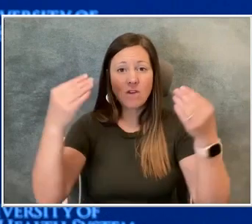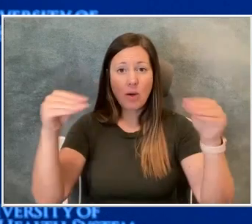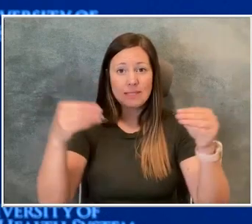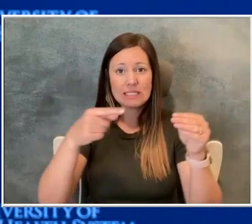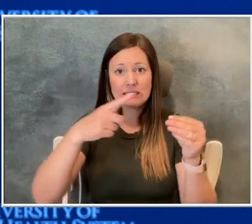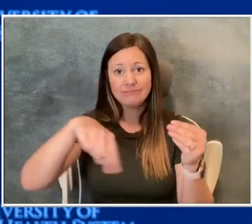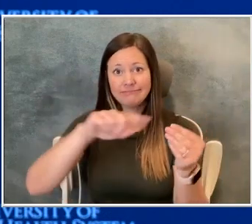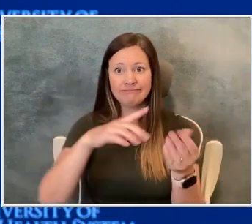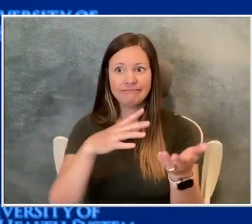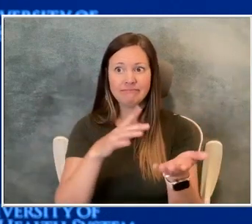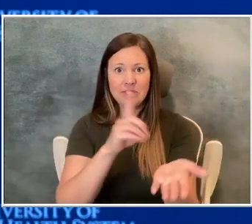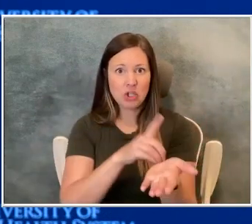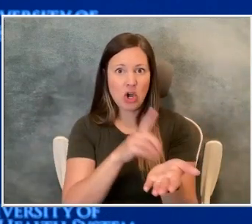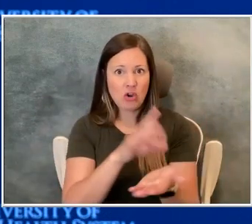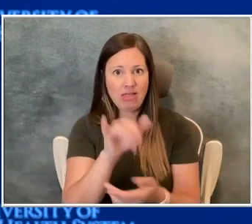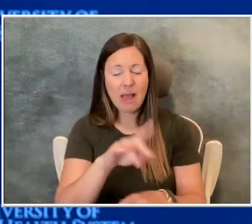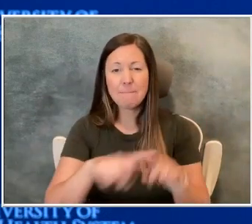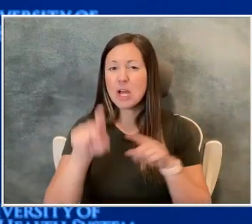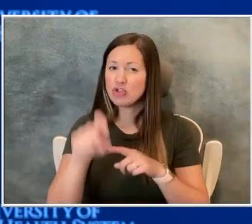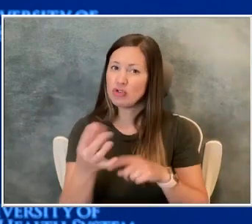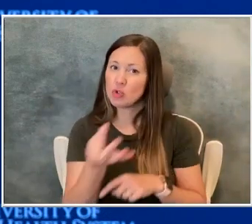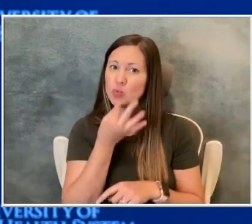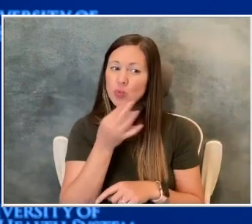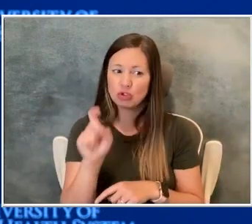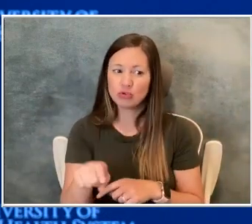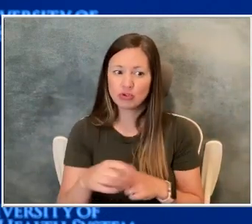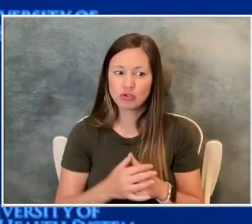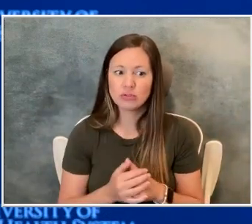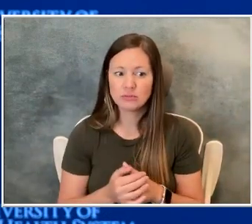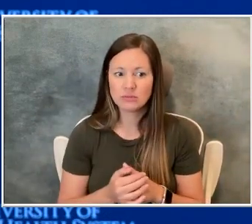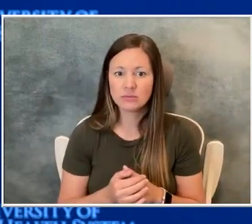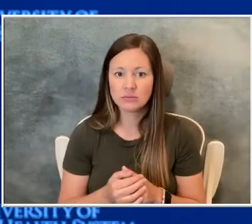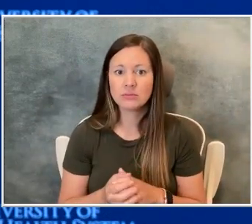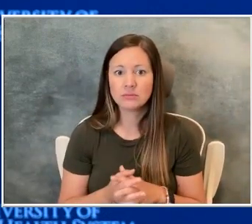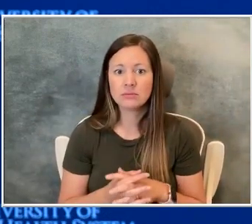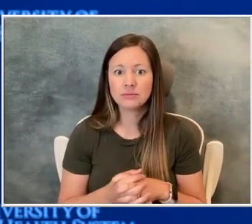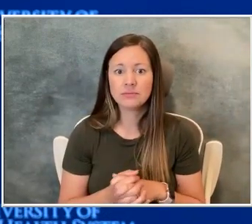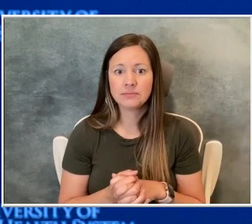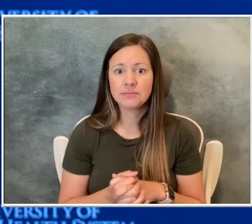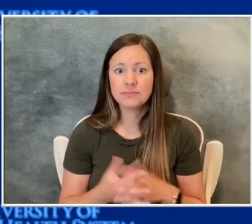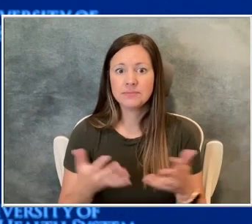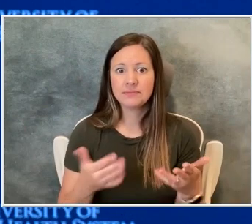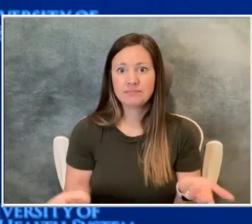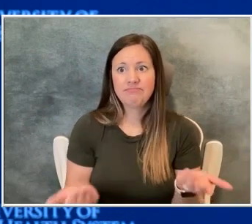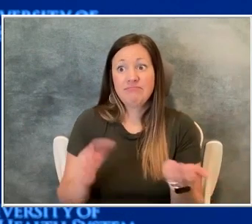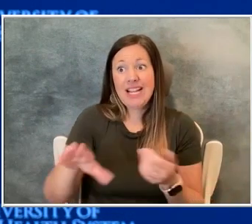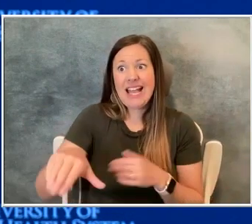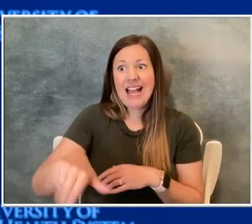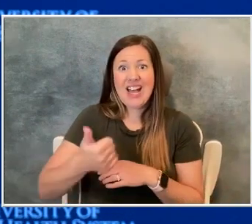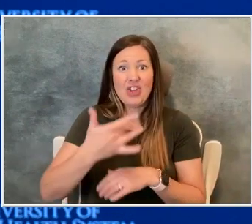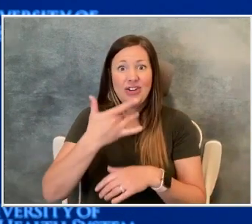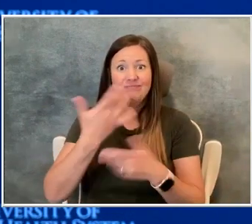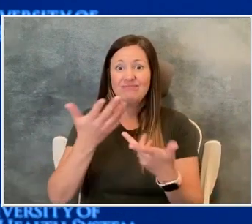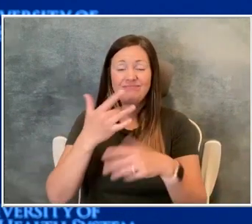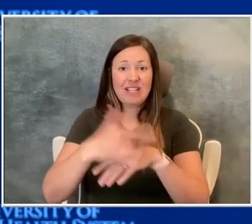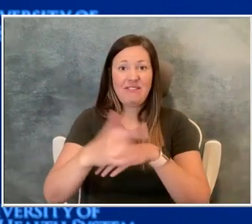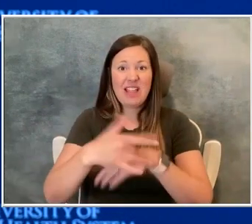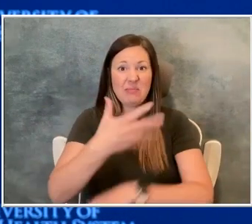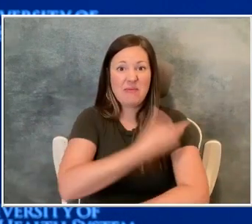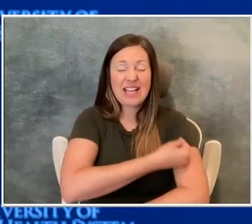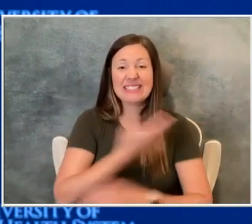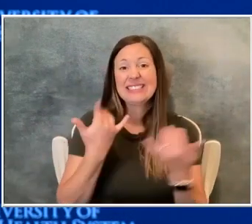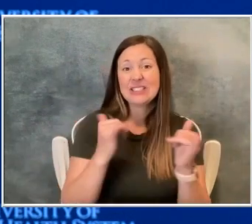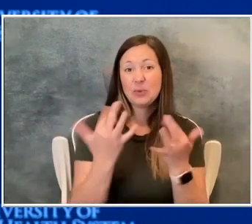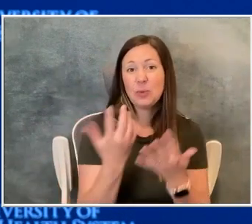but it should be soon. But again, there are other vaccines that are out there available. We are still waiting for influenza vaccine here as well,